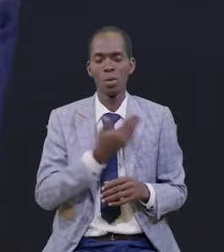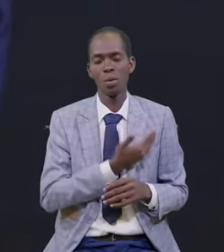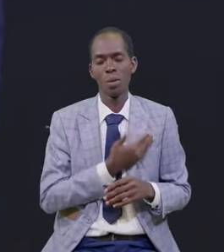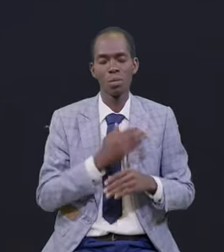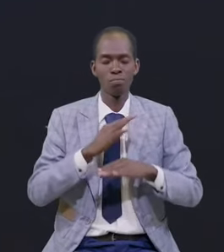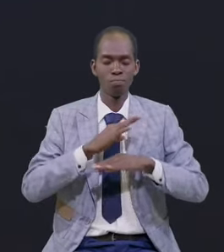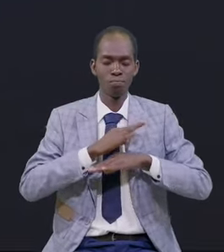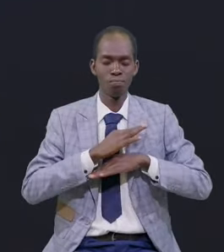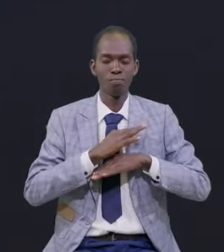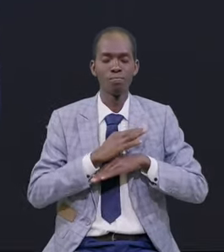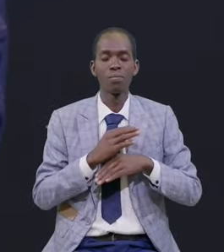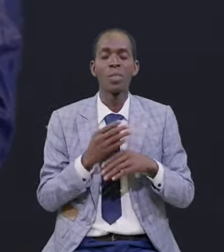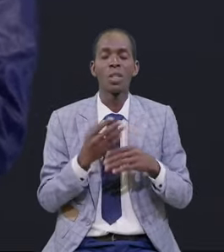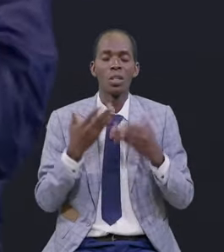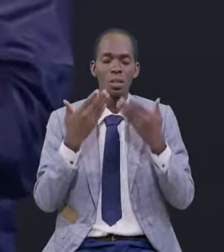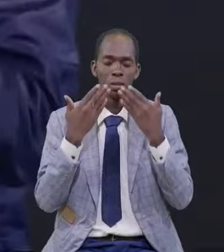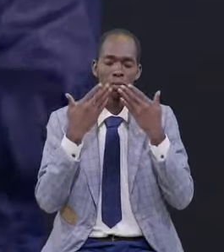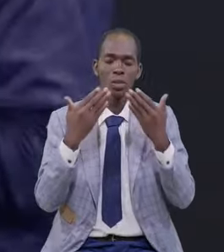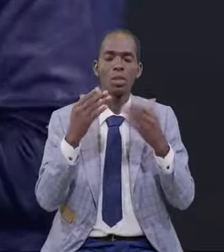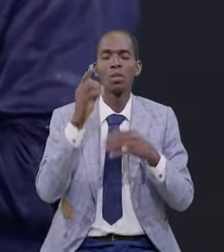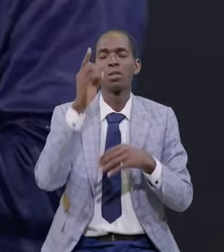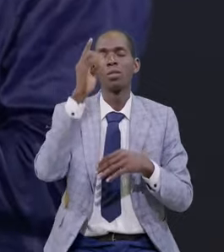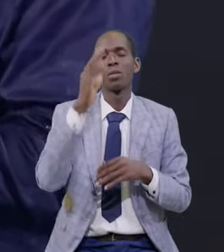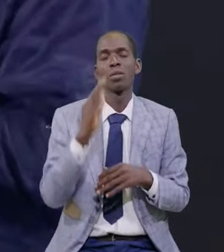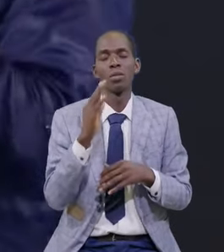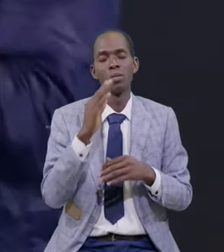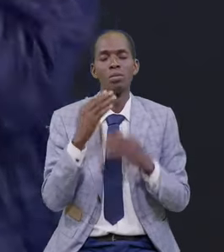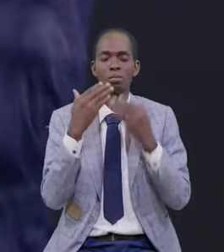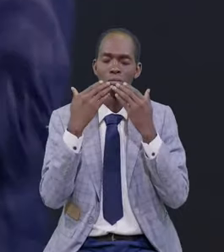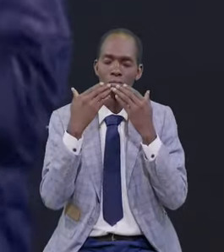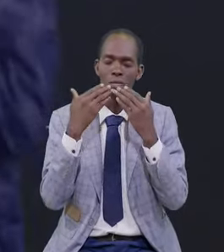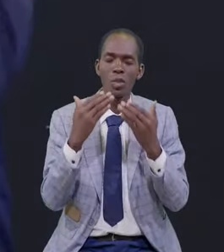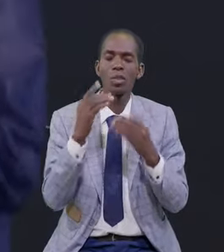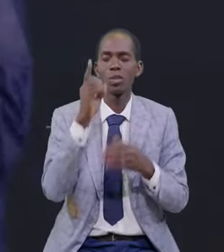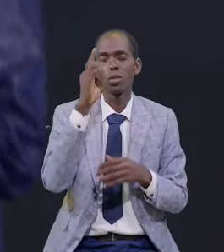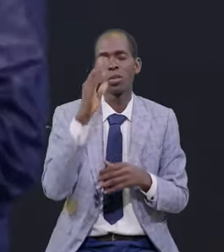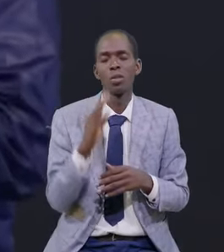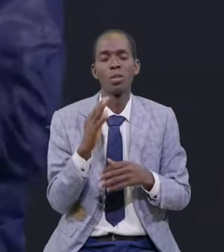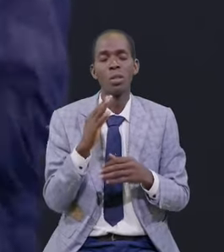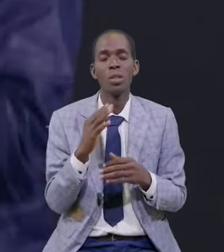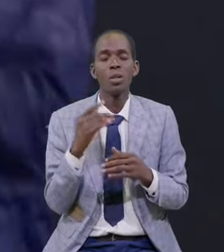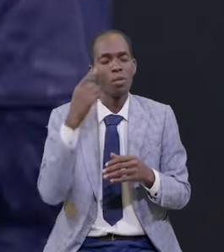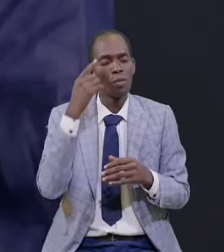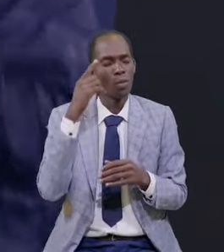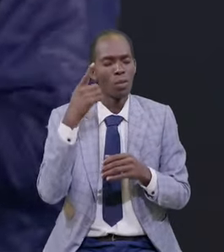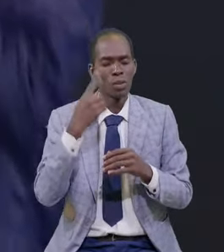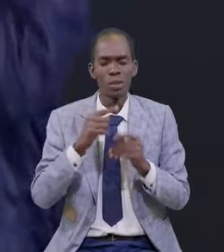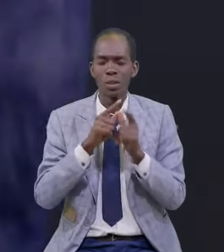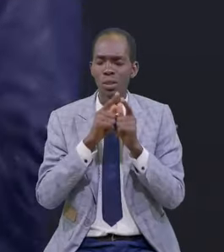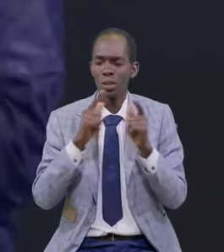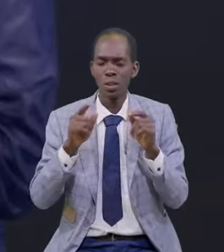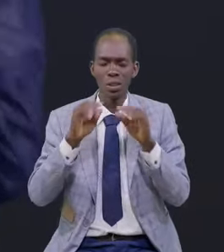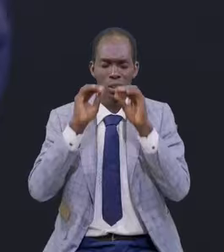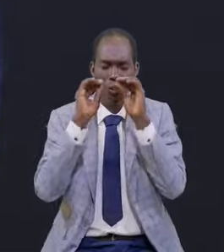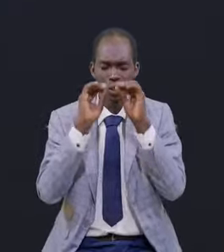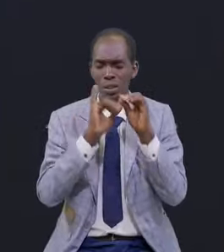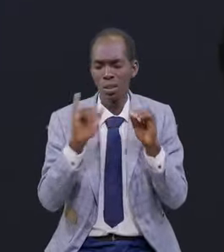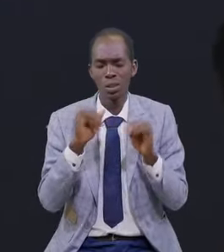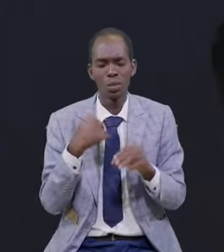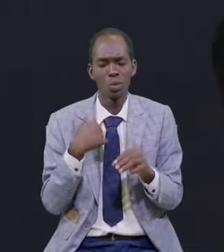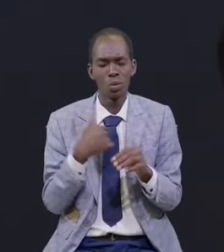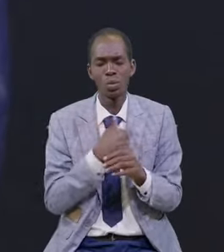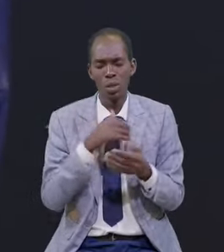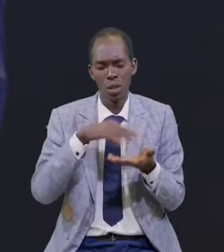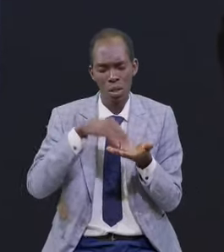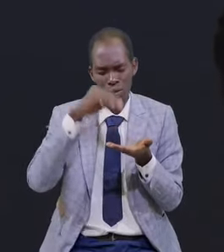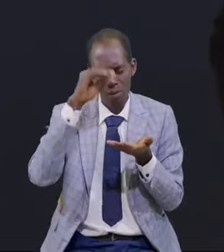sufficient Jesus let's thank Jesus for the powerful message we receive this morning and